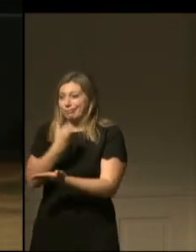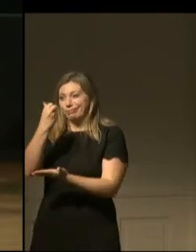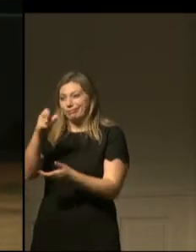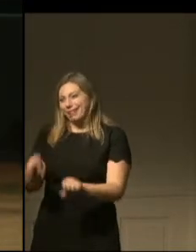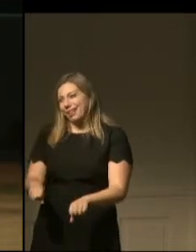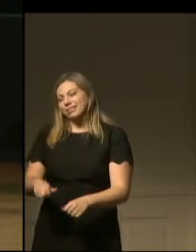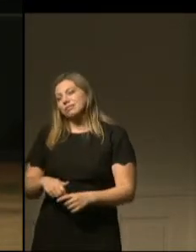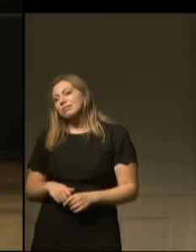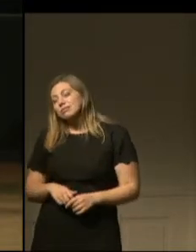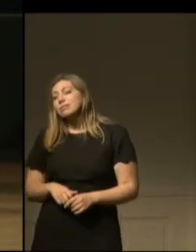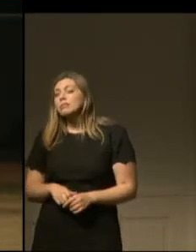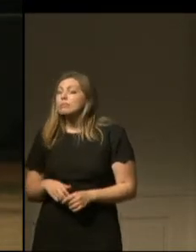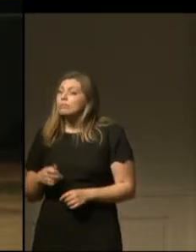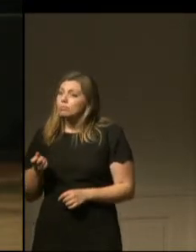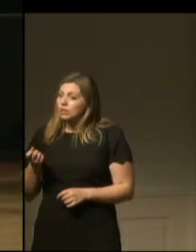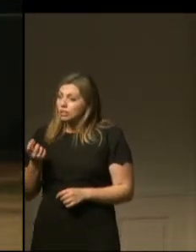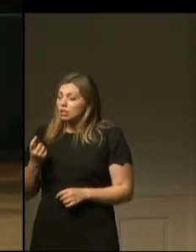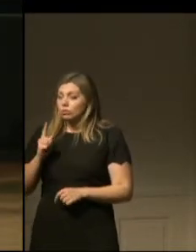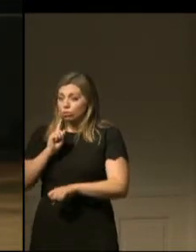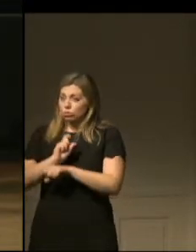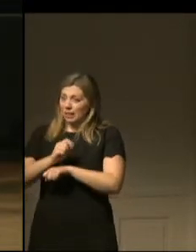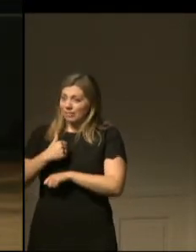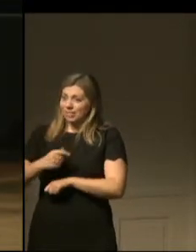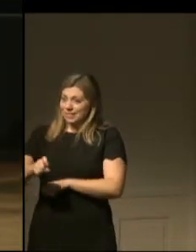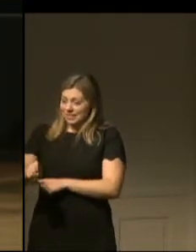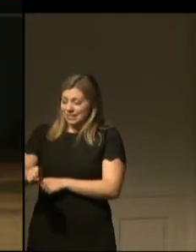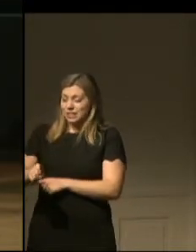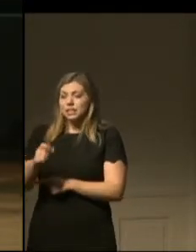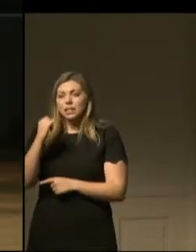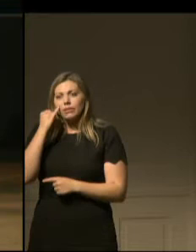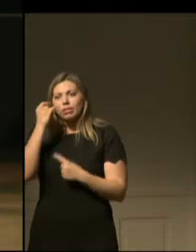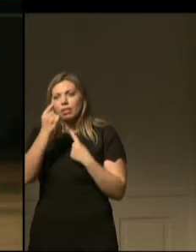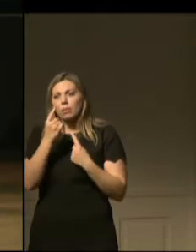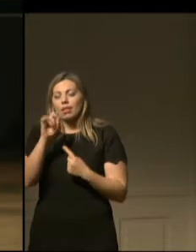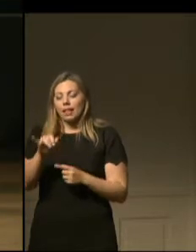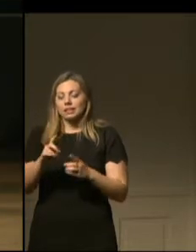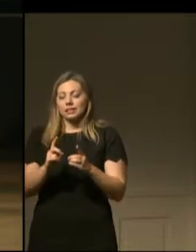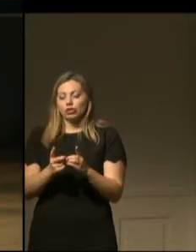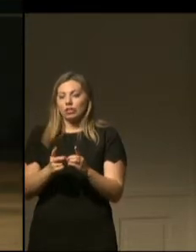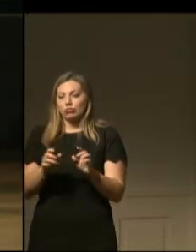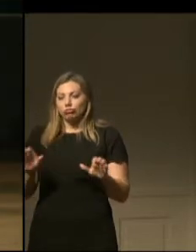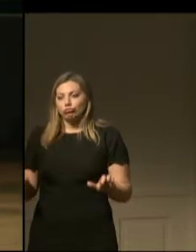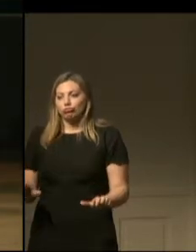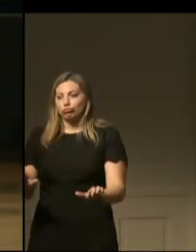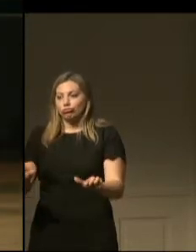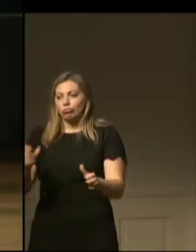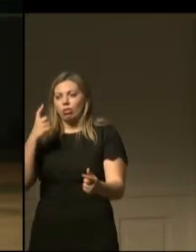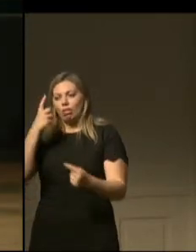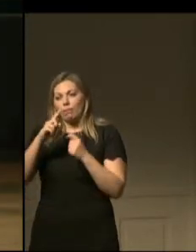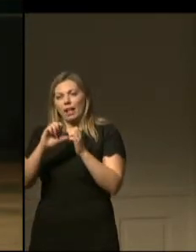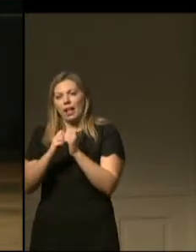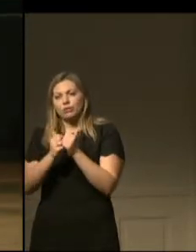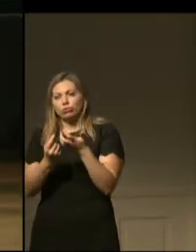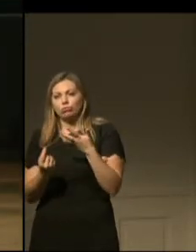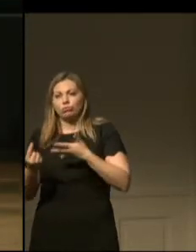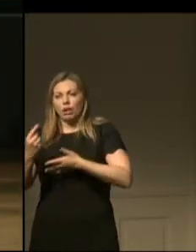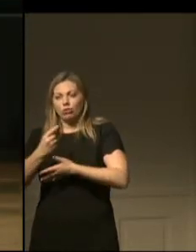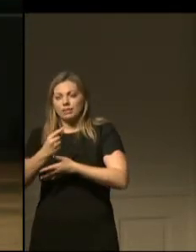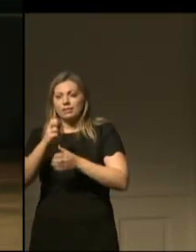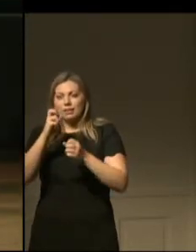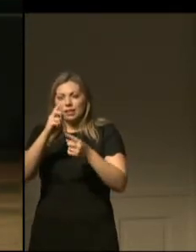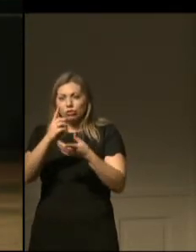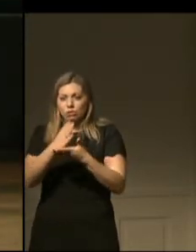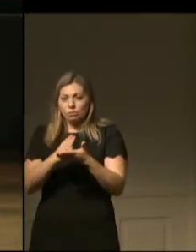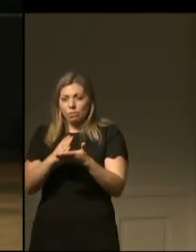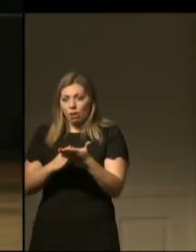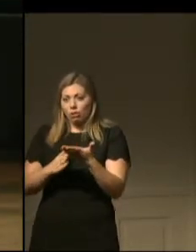there's a true need as we think about this whole digitization movement to really think about how you're going to prioritize educational